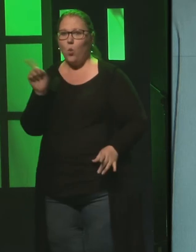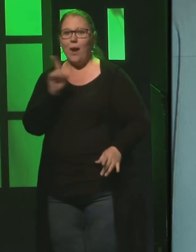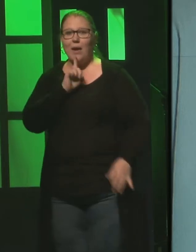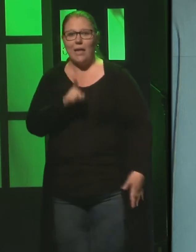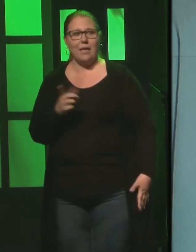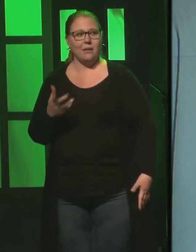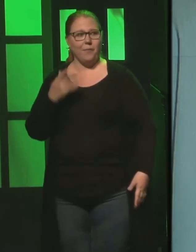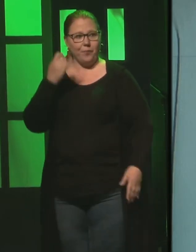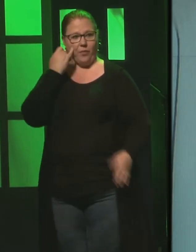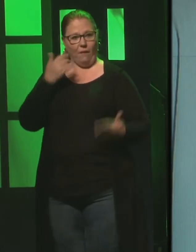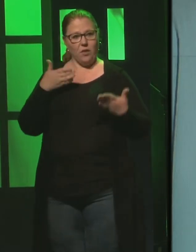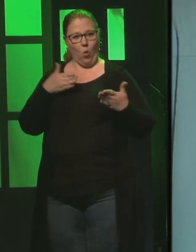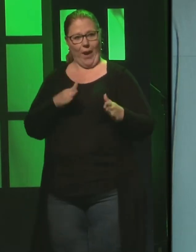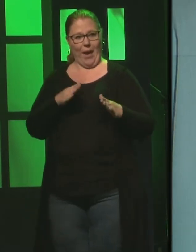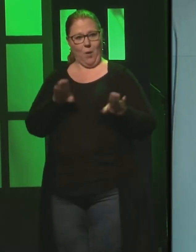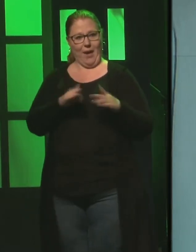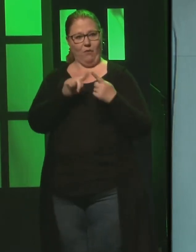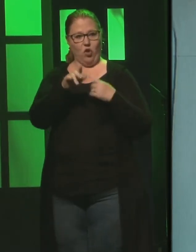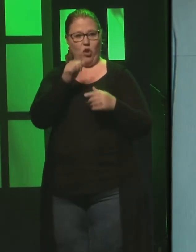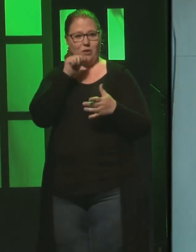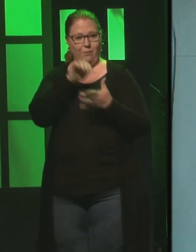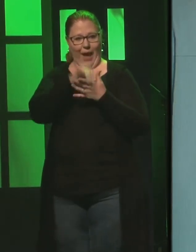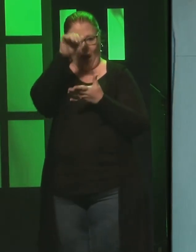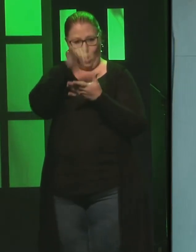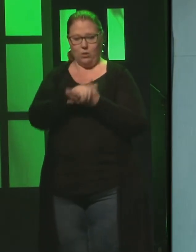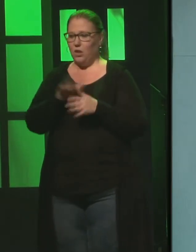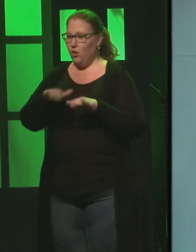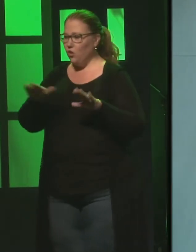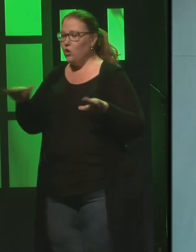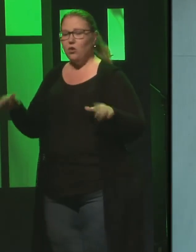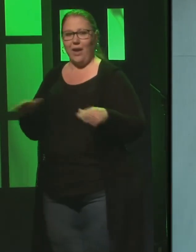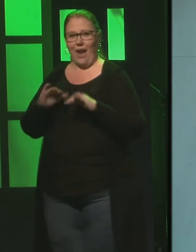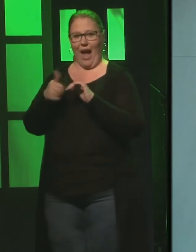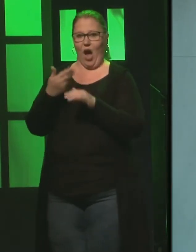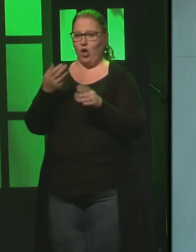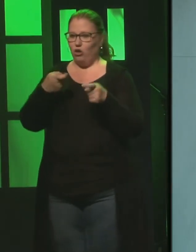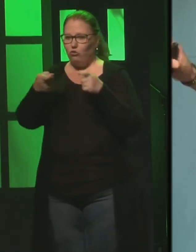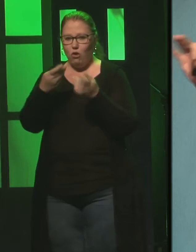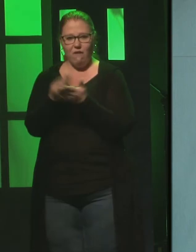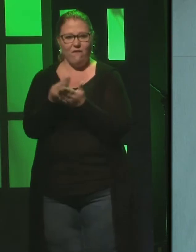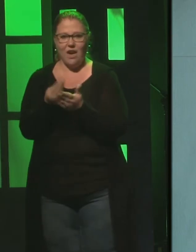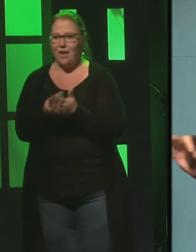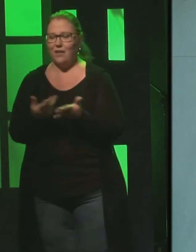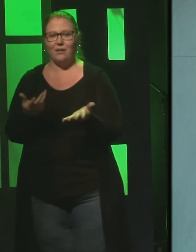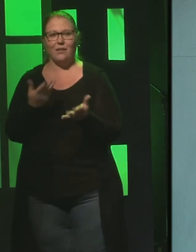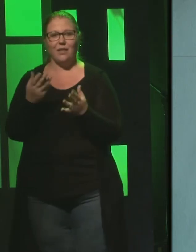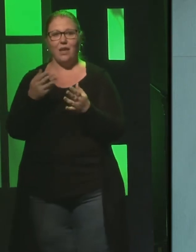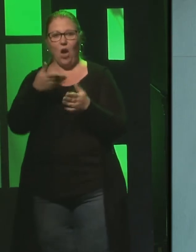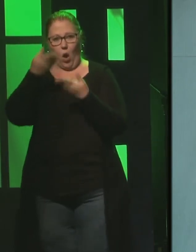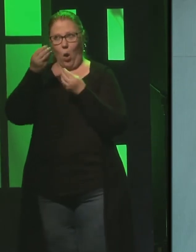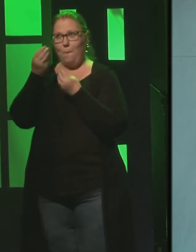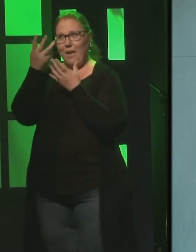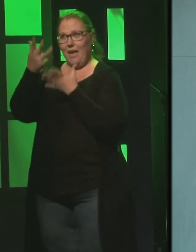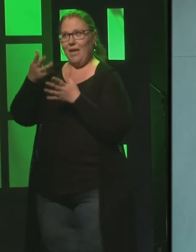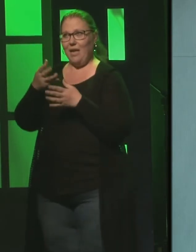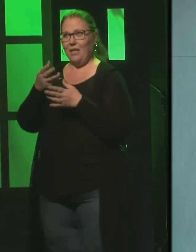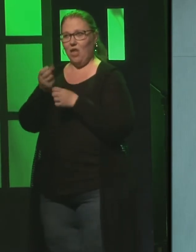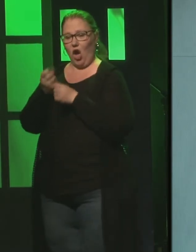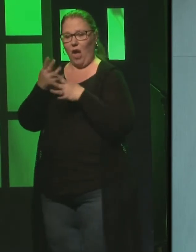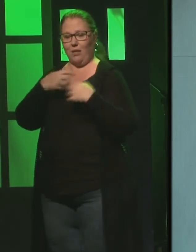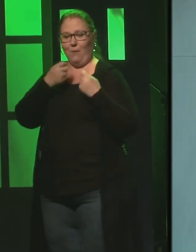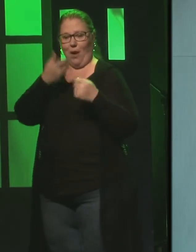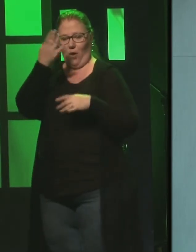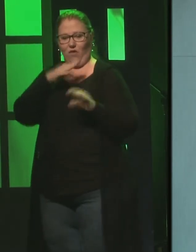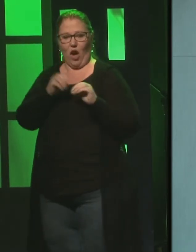whether it's the way you treat your spouse, your children, how you handle finances, obedience unleashes the power of God in our lives. Now, I don't use